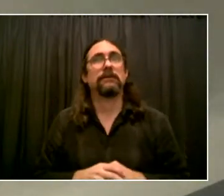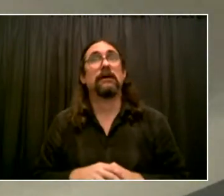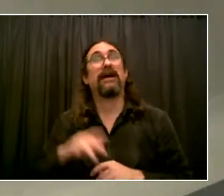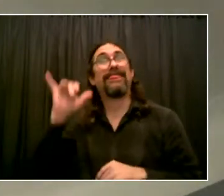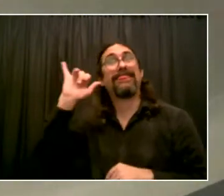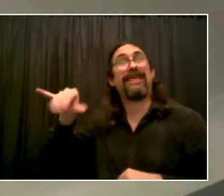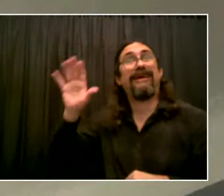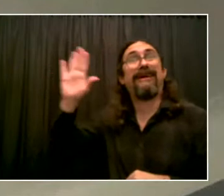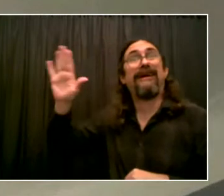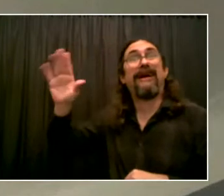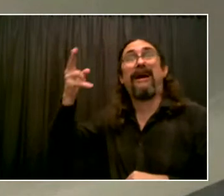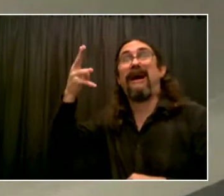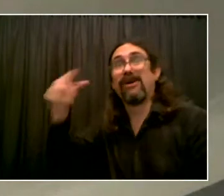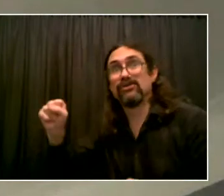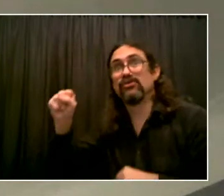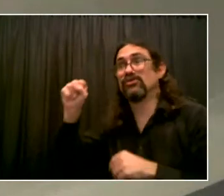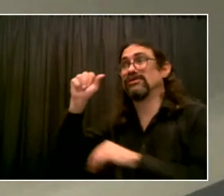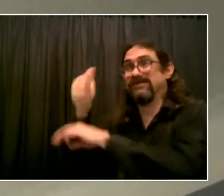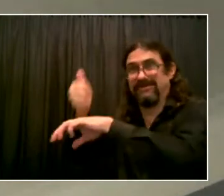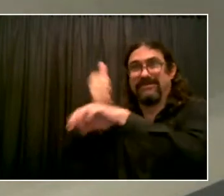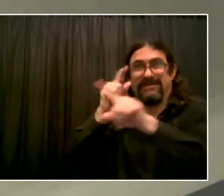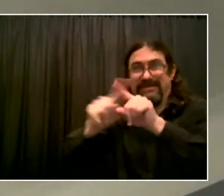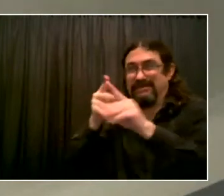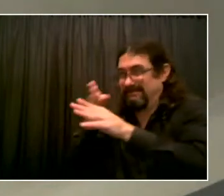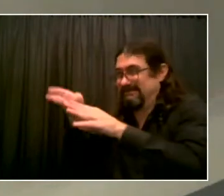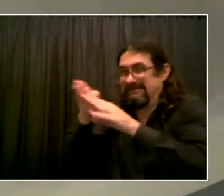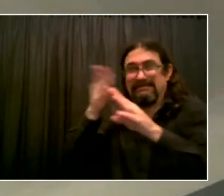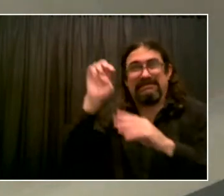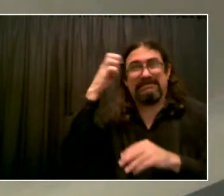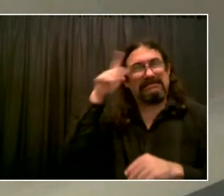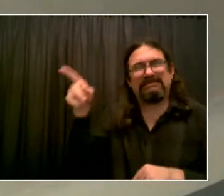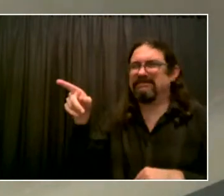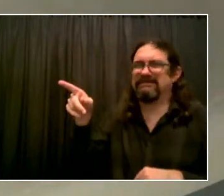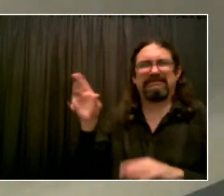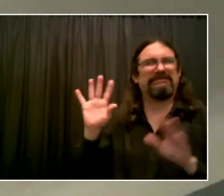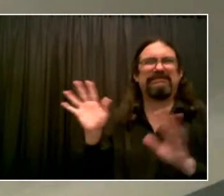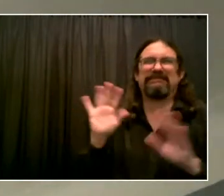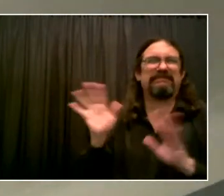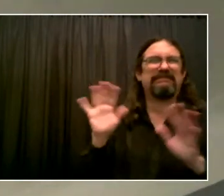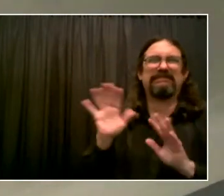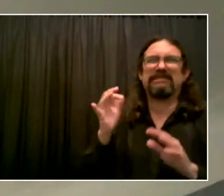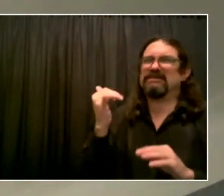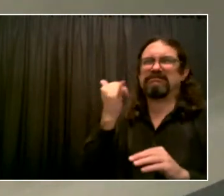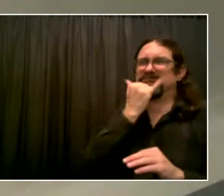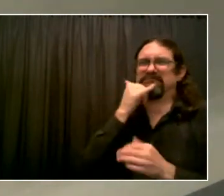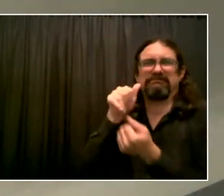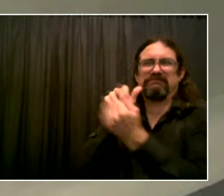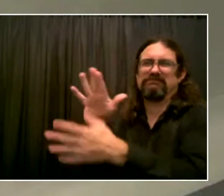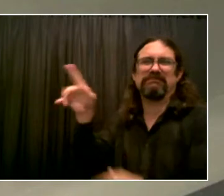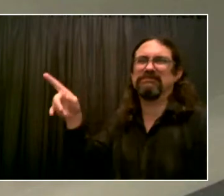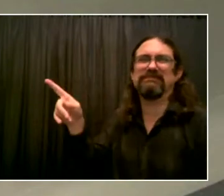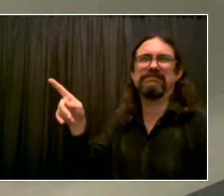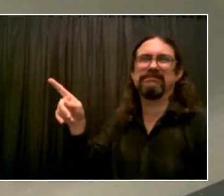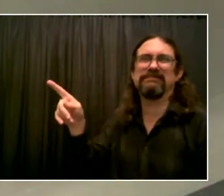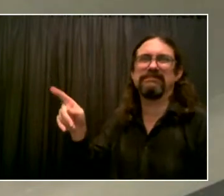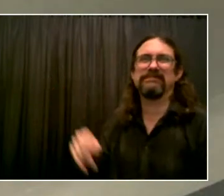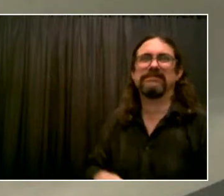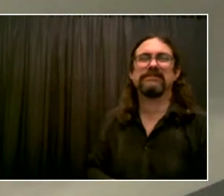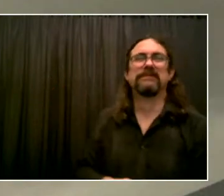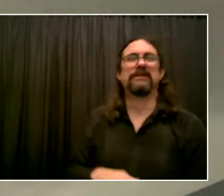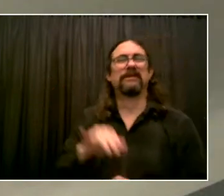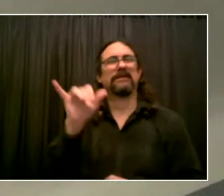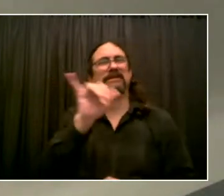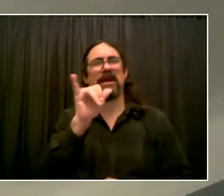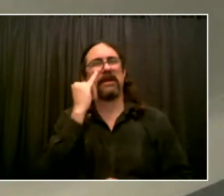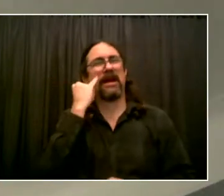develop at a different rate, okay? And we got to adjust to that. And at 4 years old, you